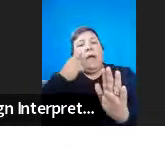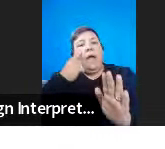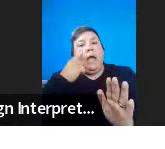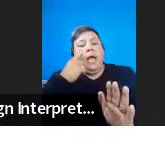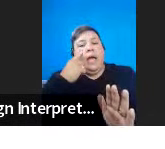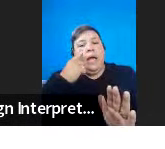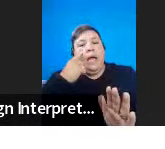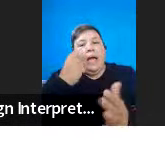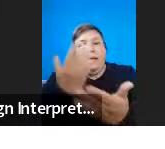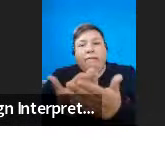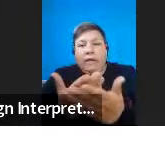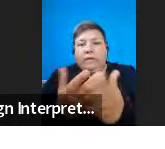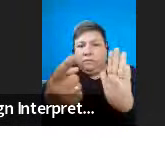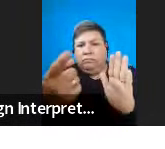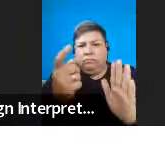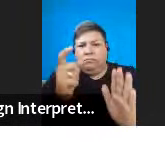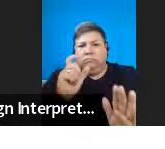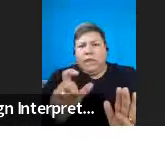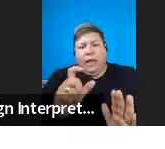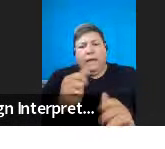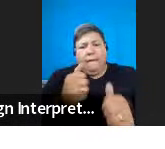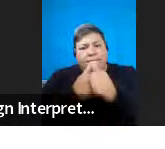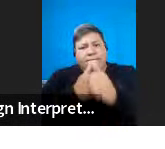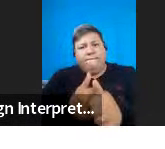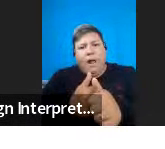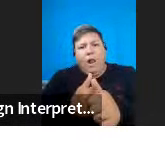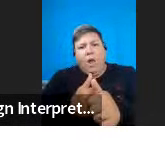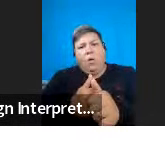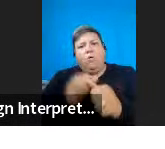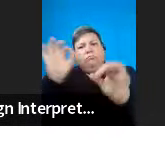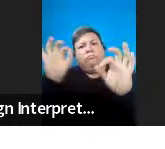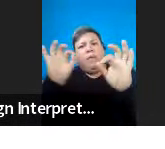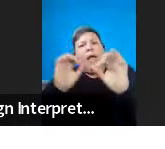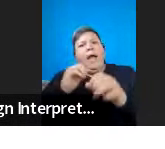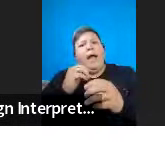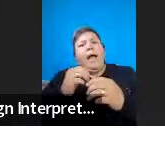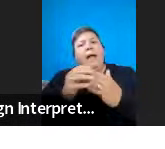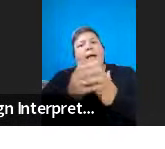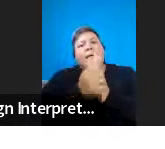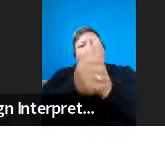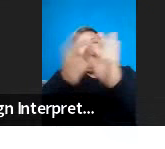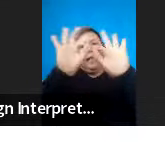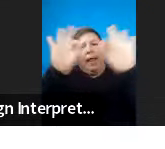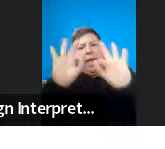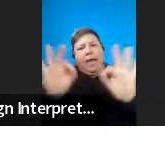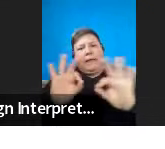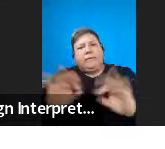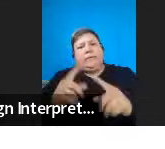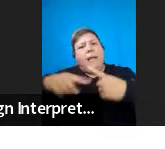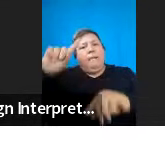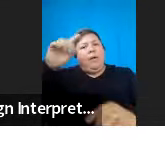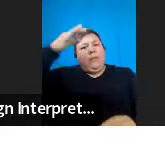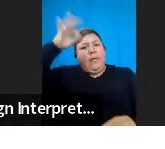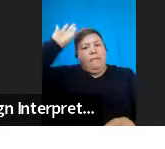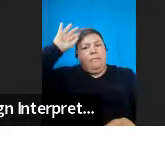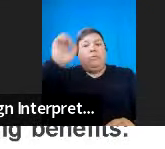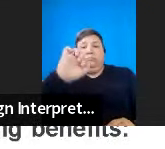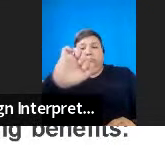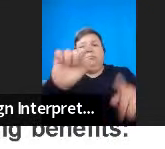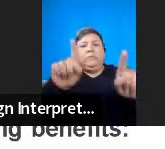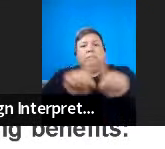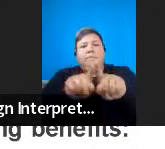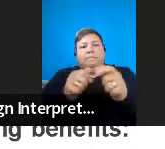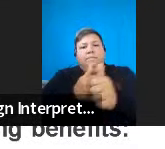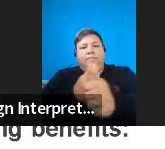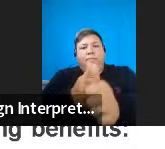that please also follow those guidelines to ensure that your governance is also correctly managed.